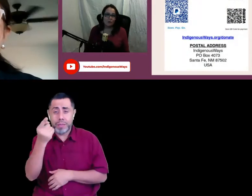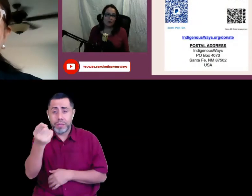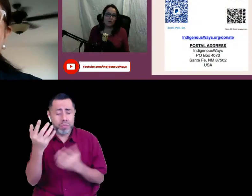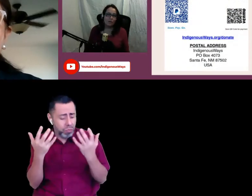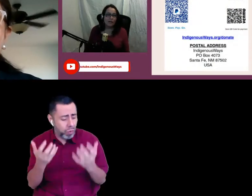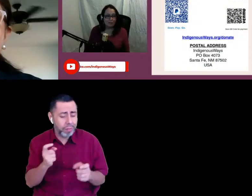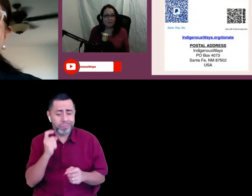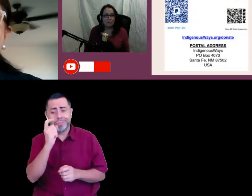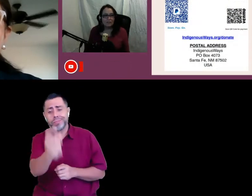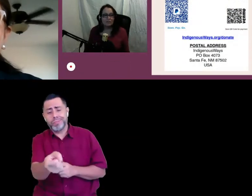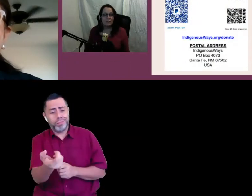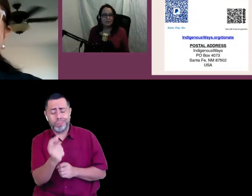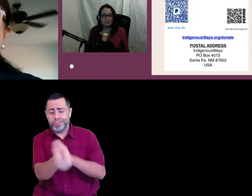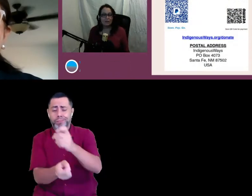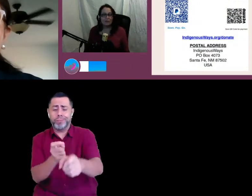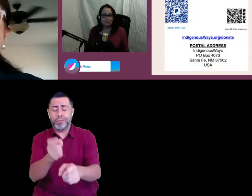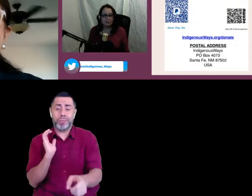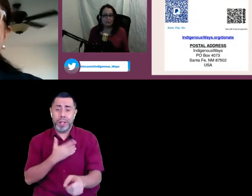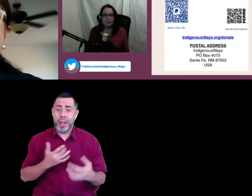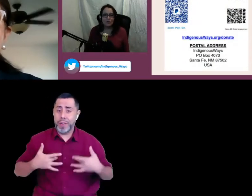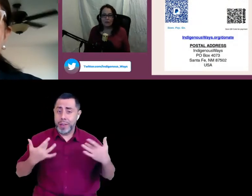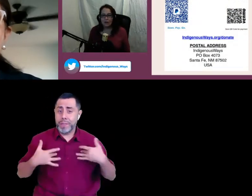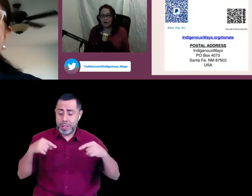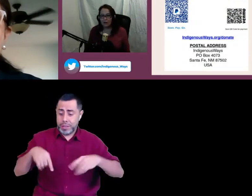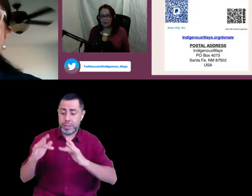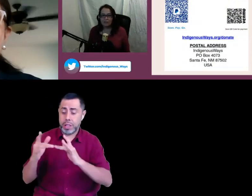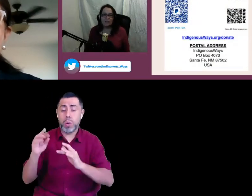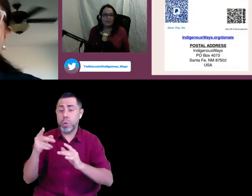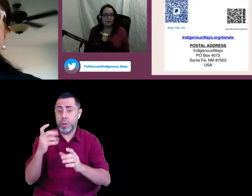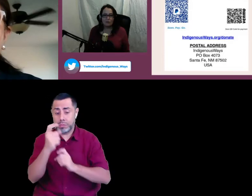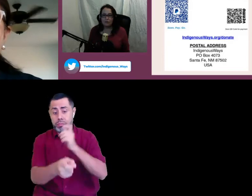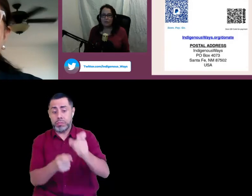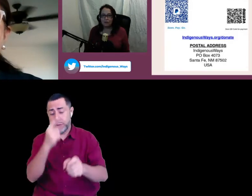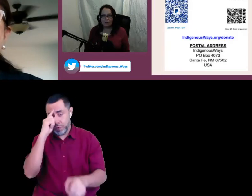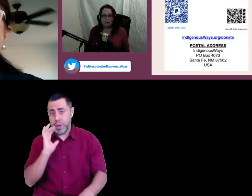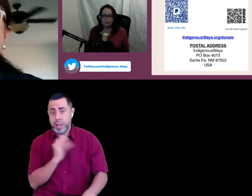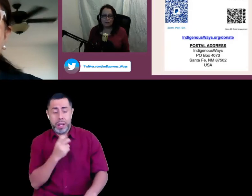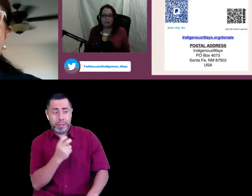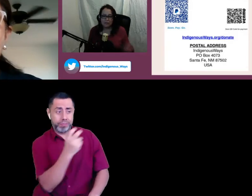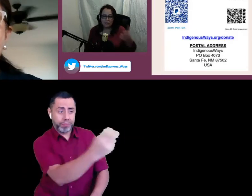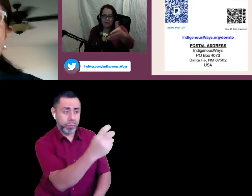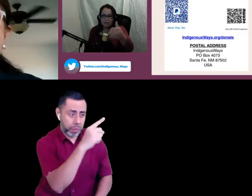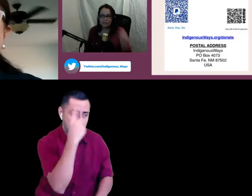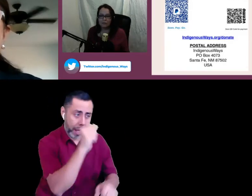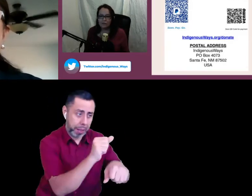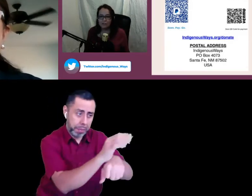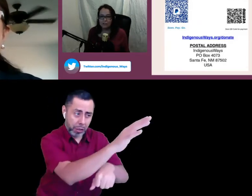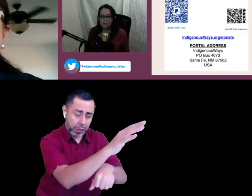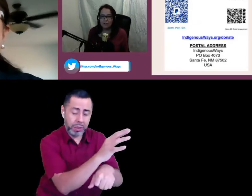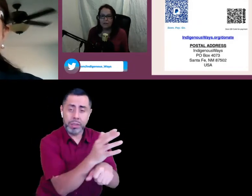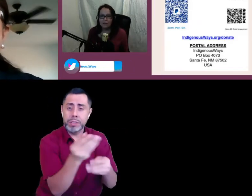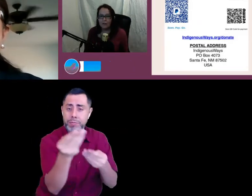or our Black Mesa runs, please go to our website, or you can go to any of these